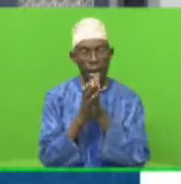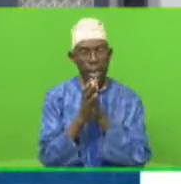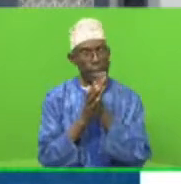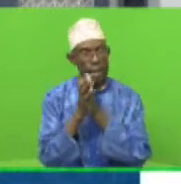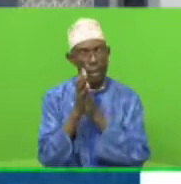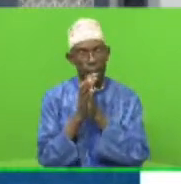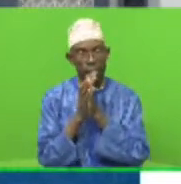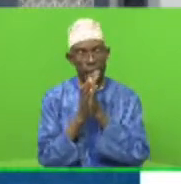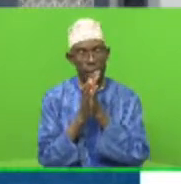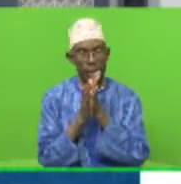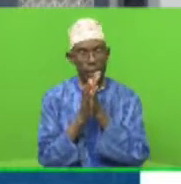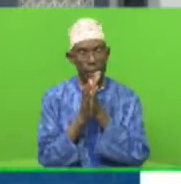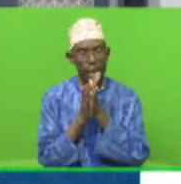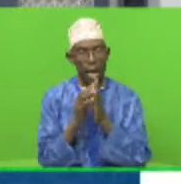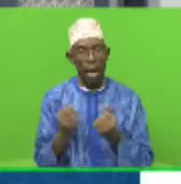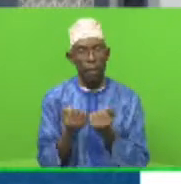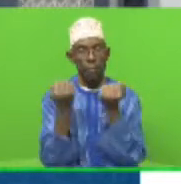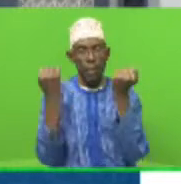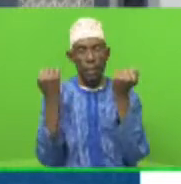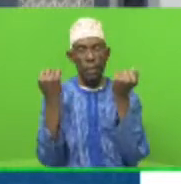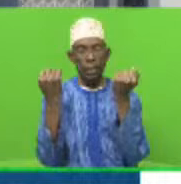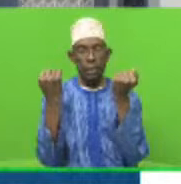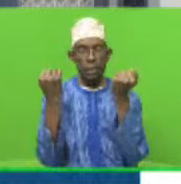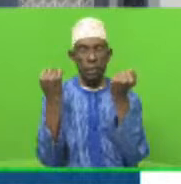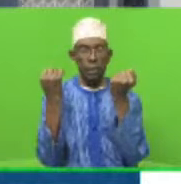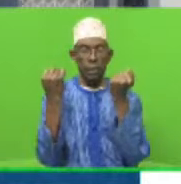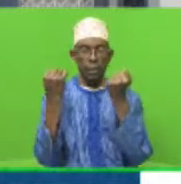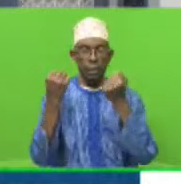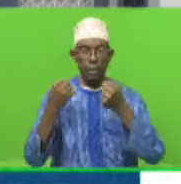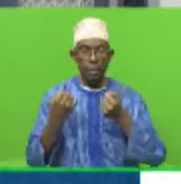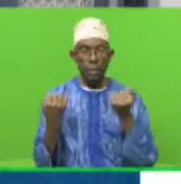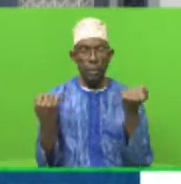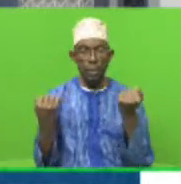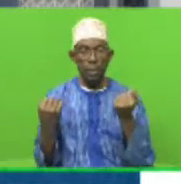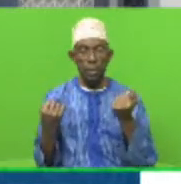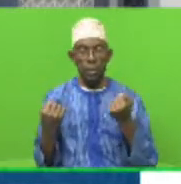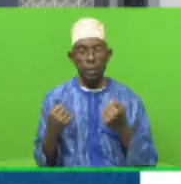instructive incident that happened to